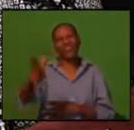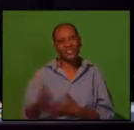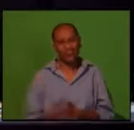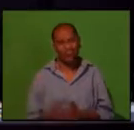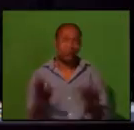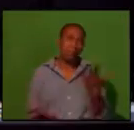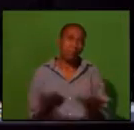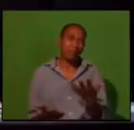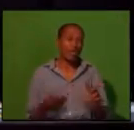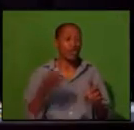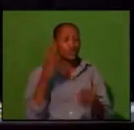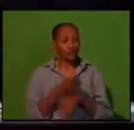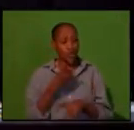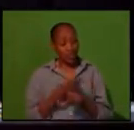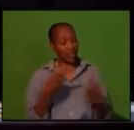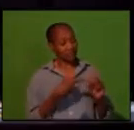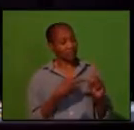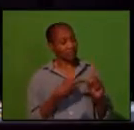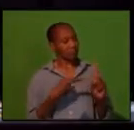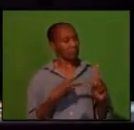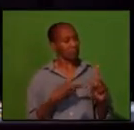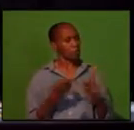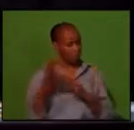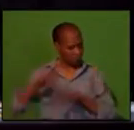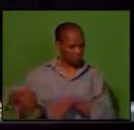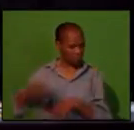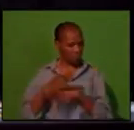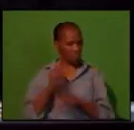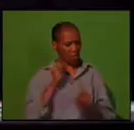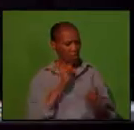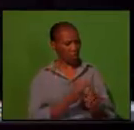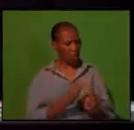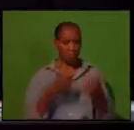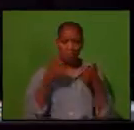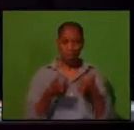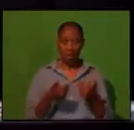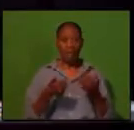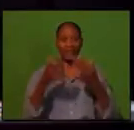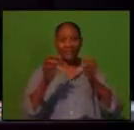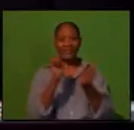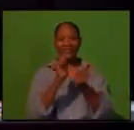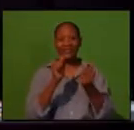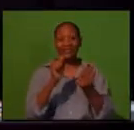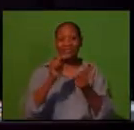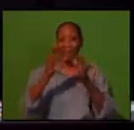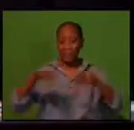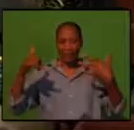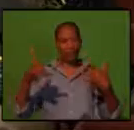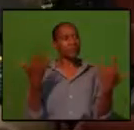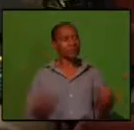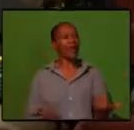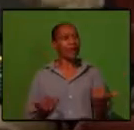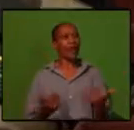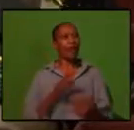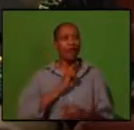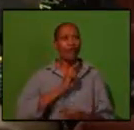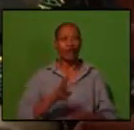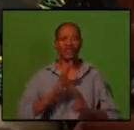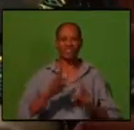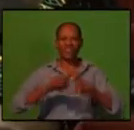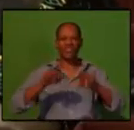perhaps Dr. Ginwala's greatest legacy, a multi-party democracy where every diverse voice is